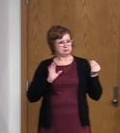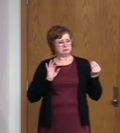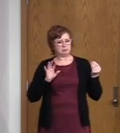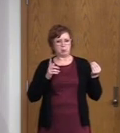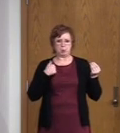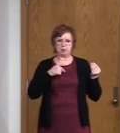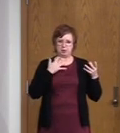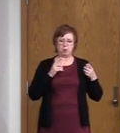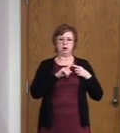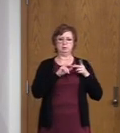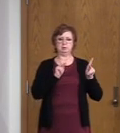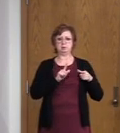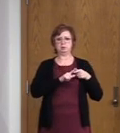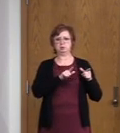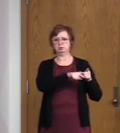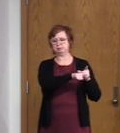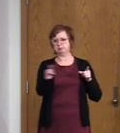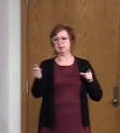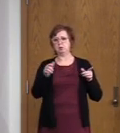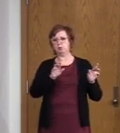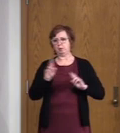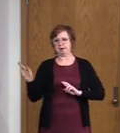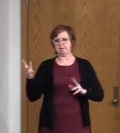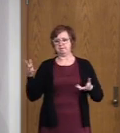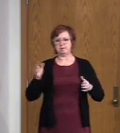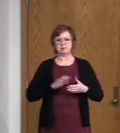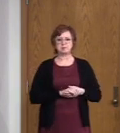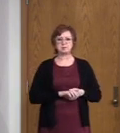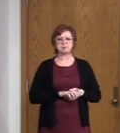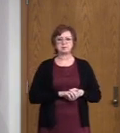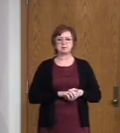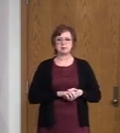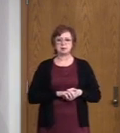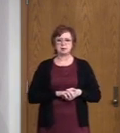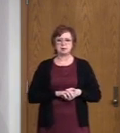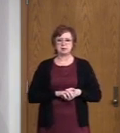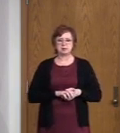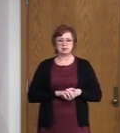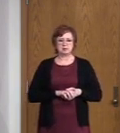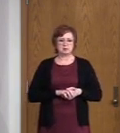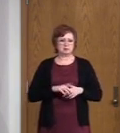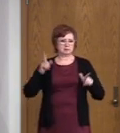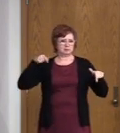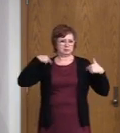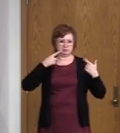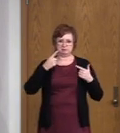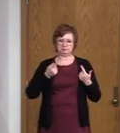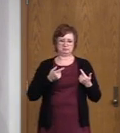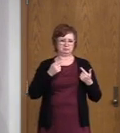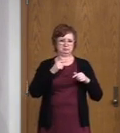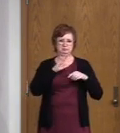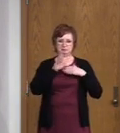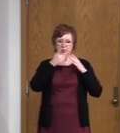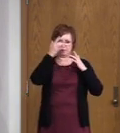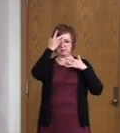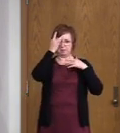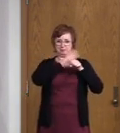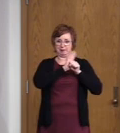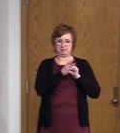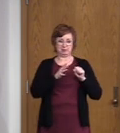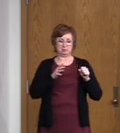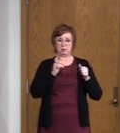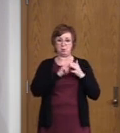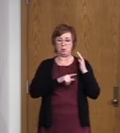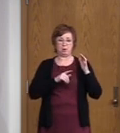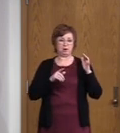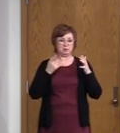that, and I talked about this, the only consistent thing around this entire pandemic that we know is change. And the teams have had to pivot so many times because of not